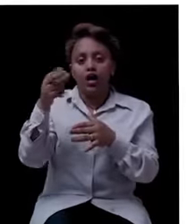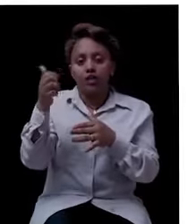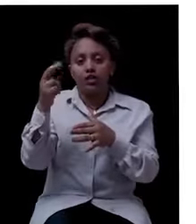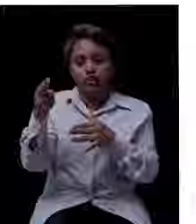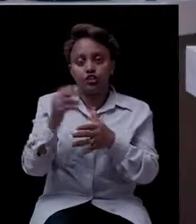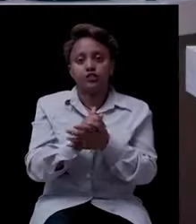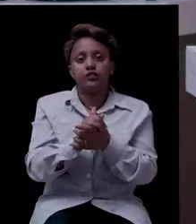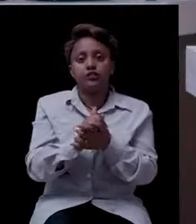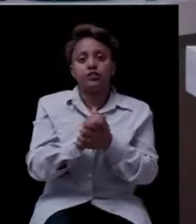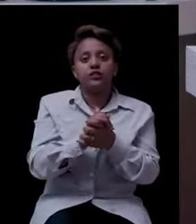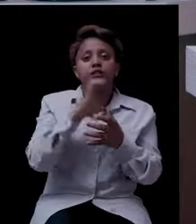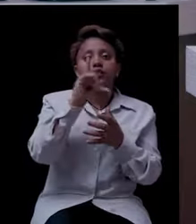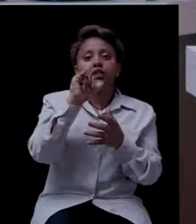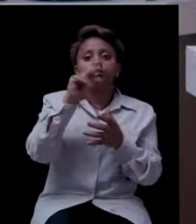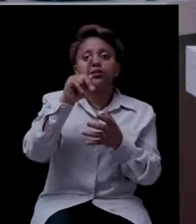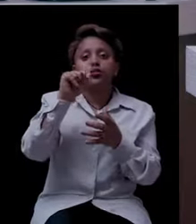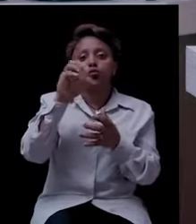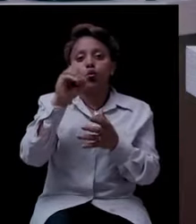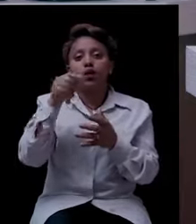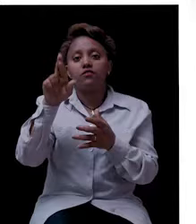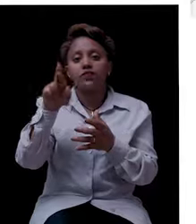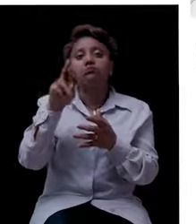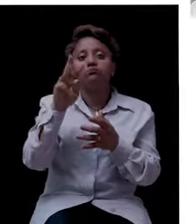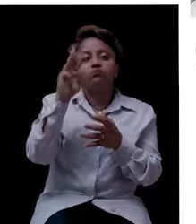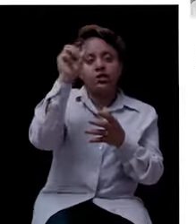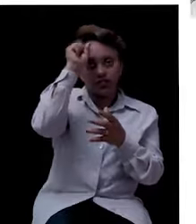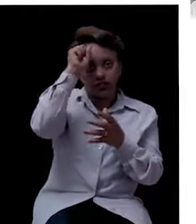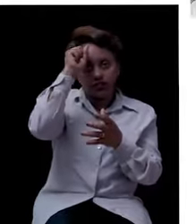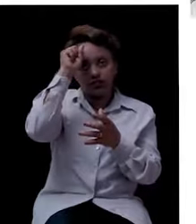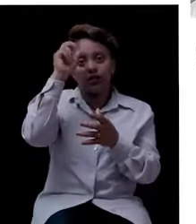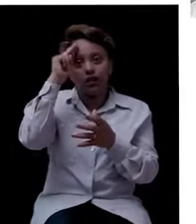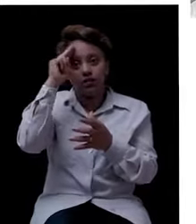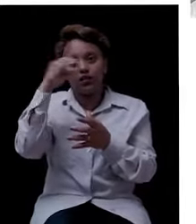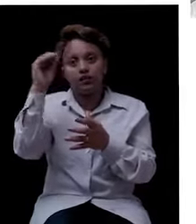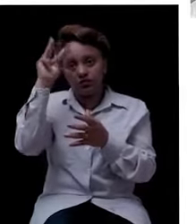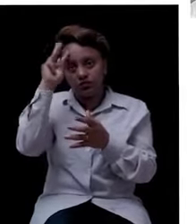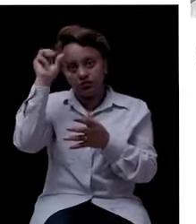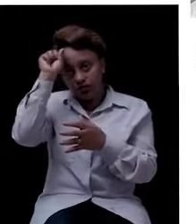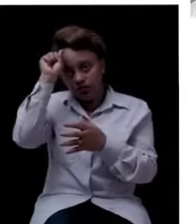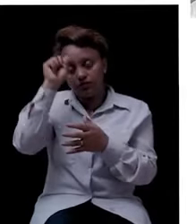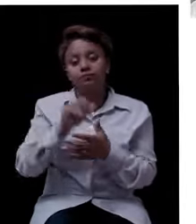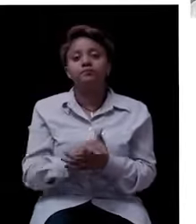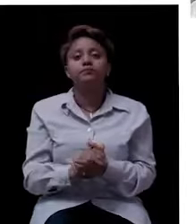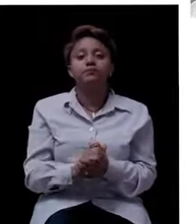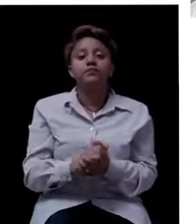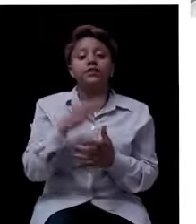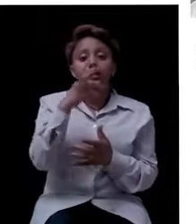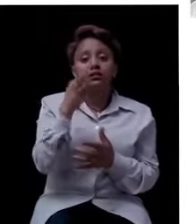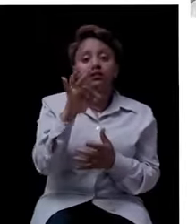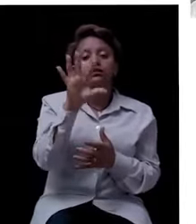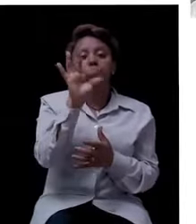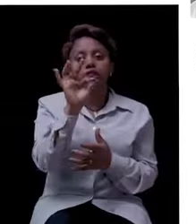a hash. The first work on cryptography is by Stuart Haber and W. Scott Stornetta